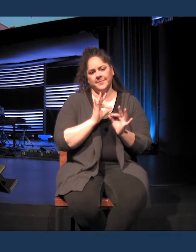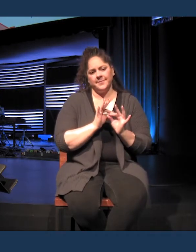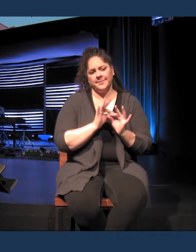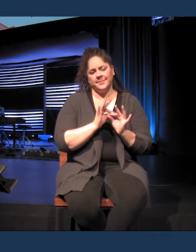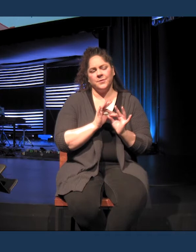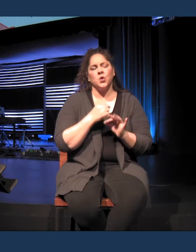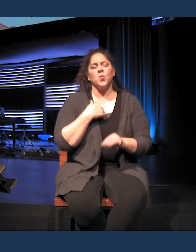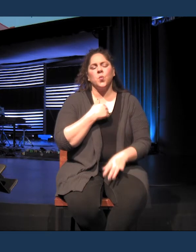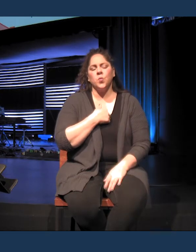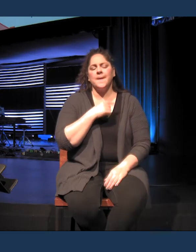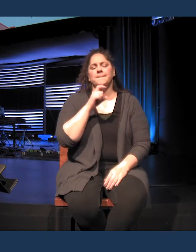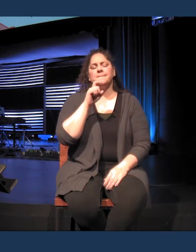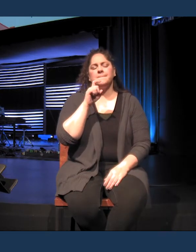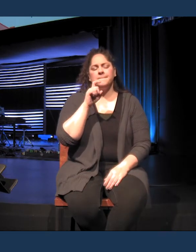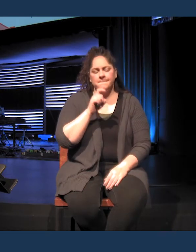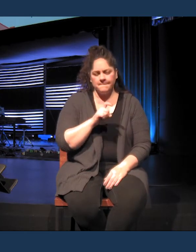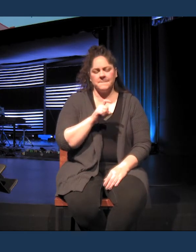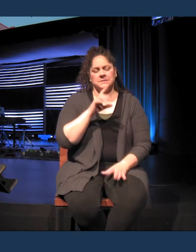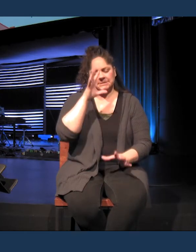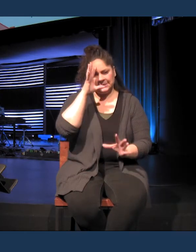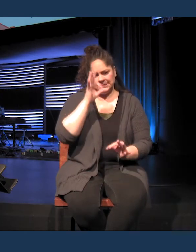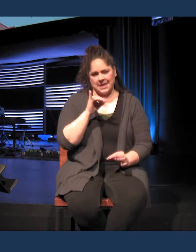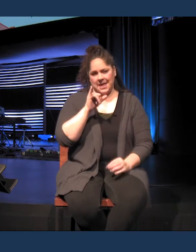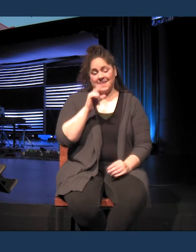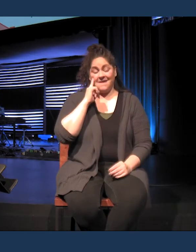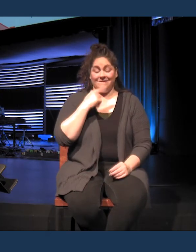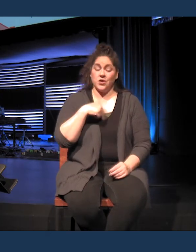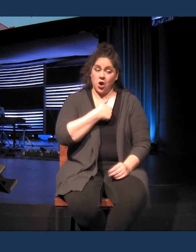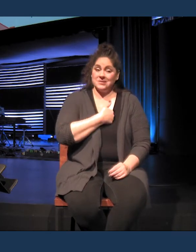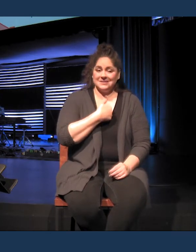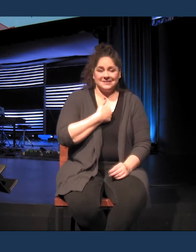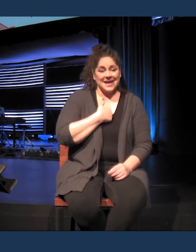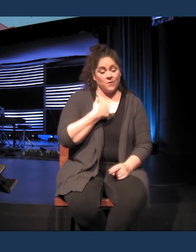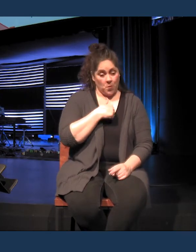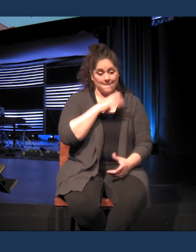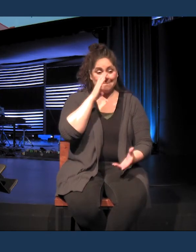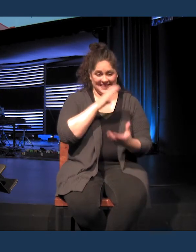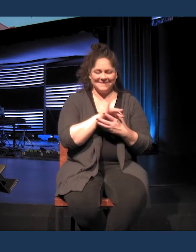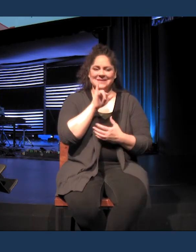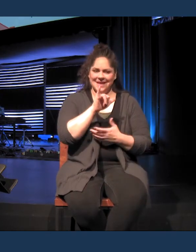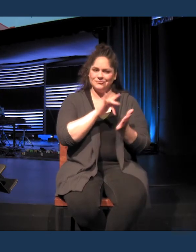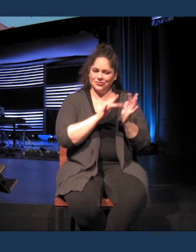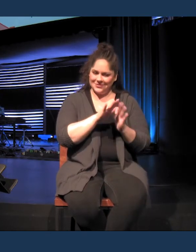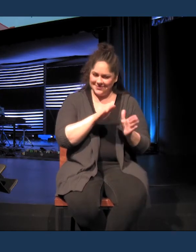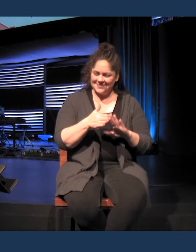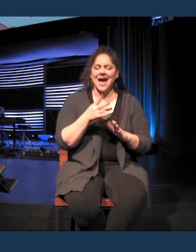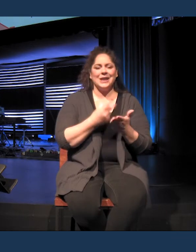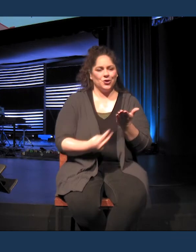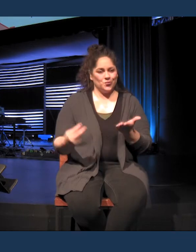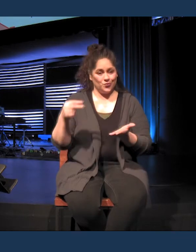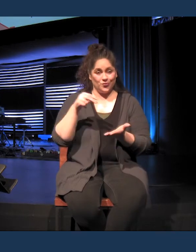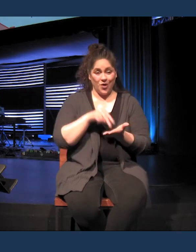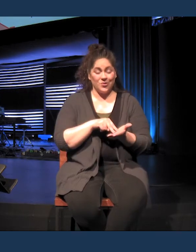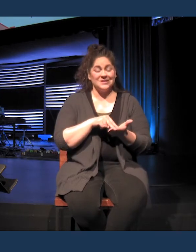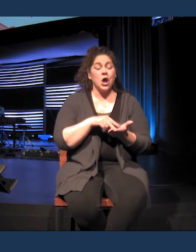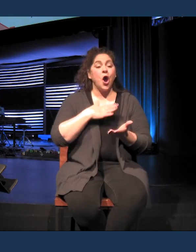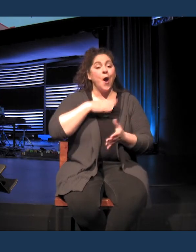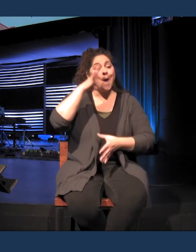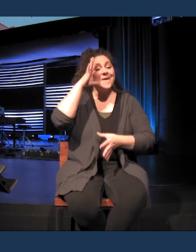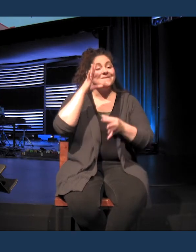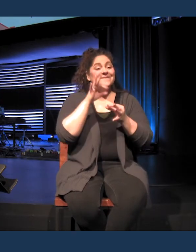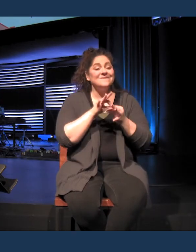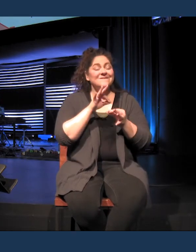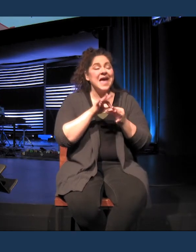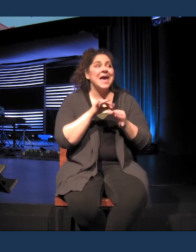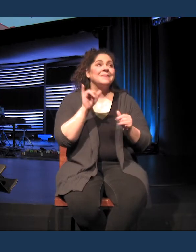We must come to that decision if we believe that or not. The foundation of our faith is not, did